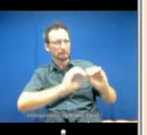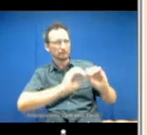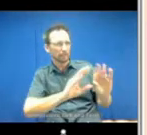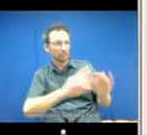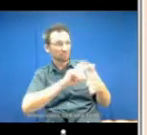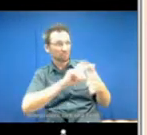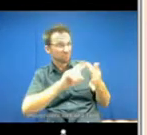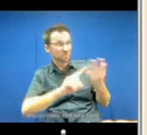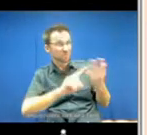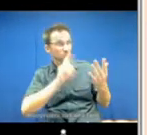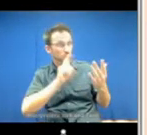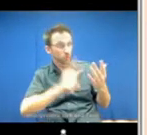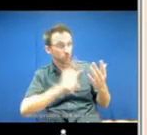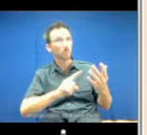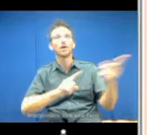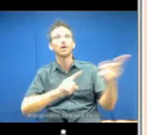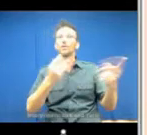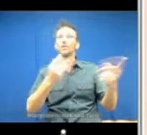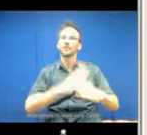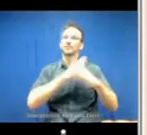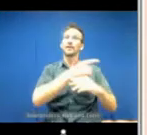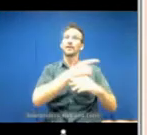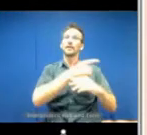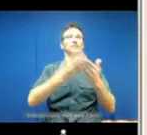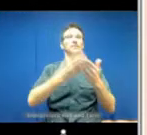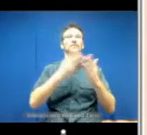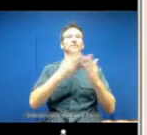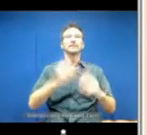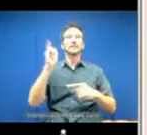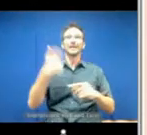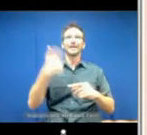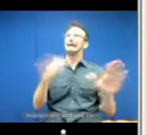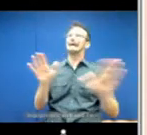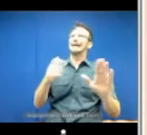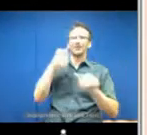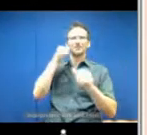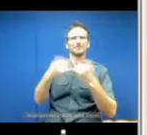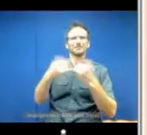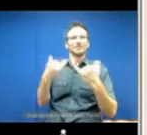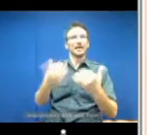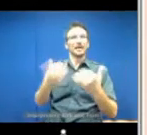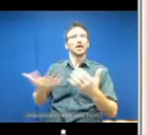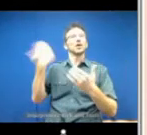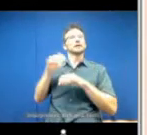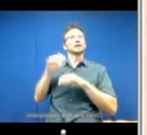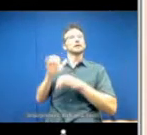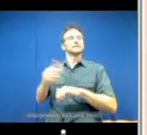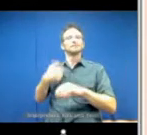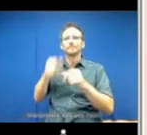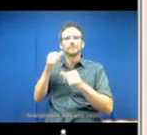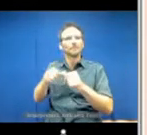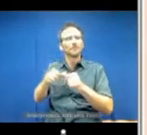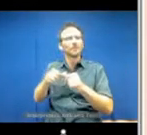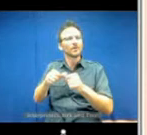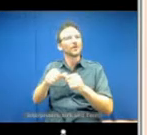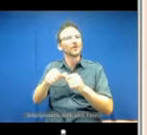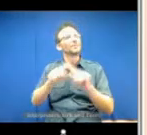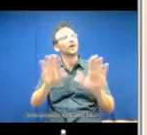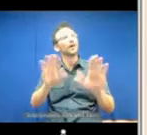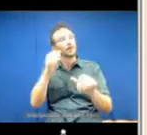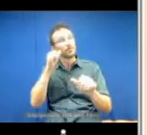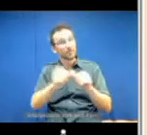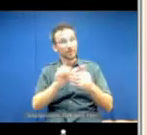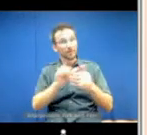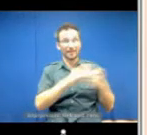remembered that later, because it looks fishy given that the deposition happened so close in time to the events and trial is